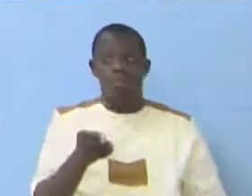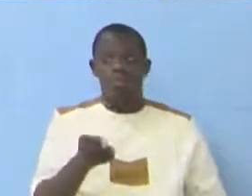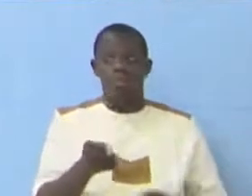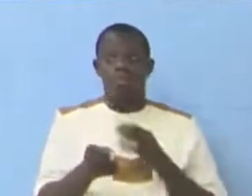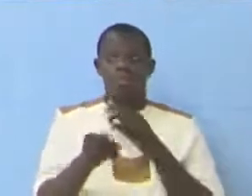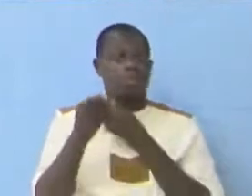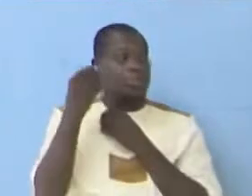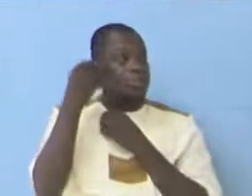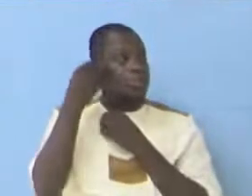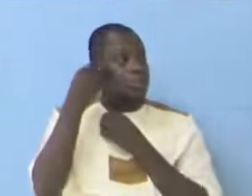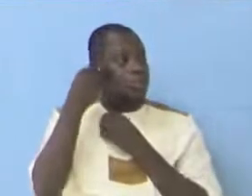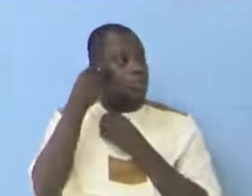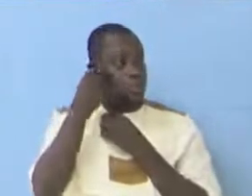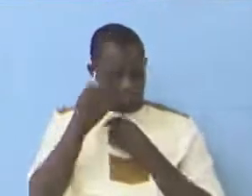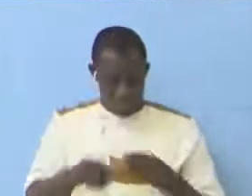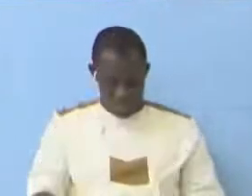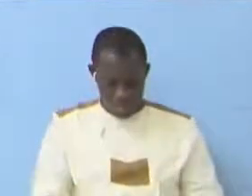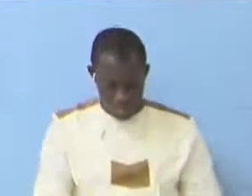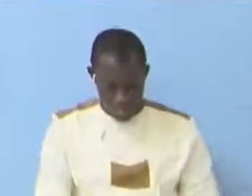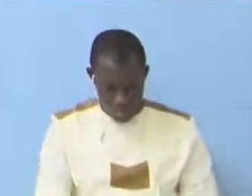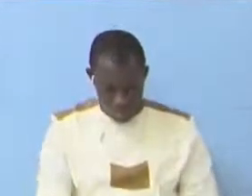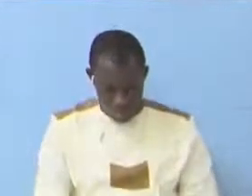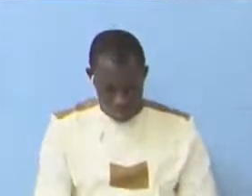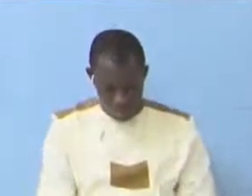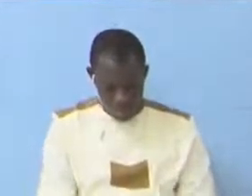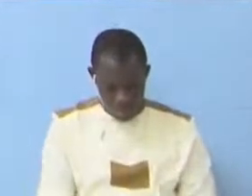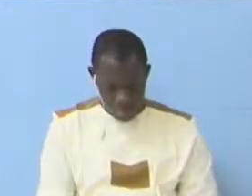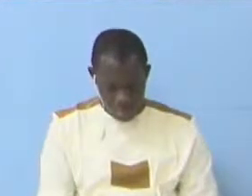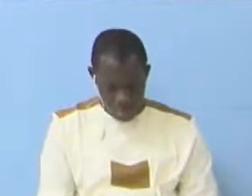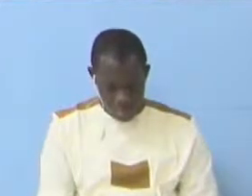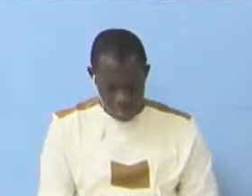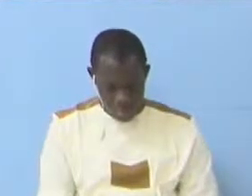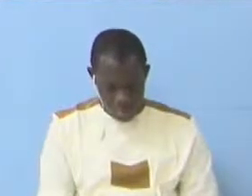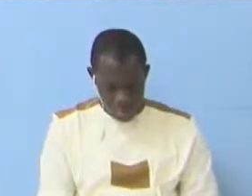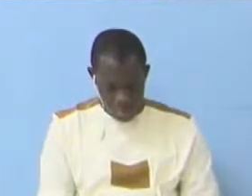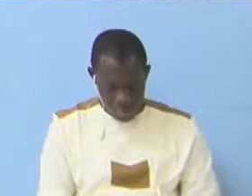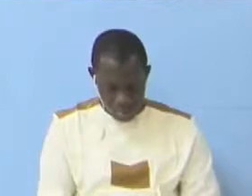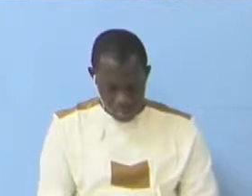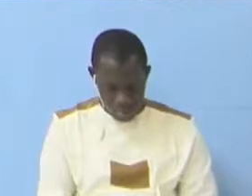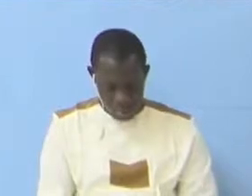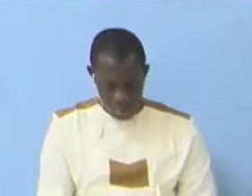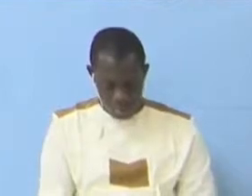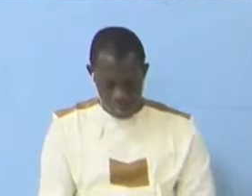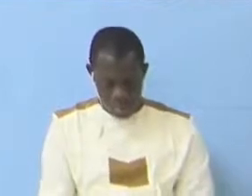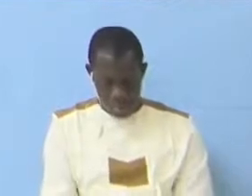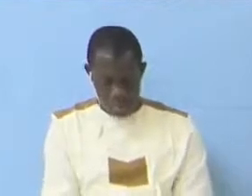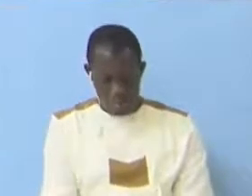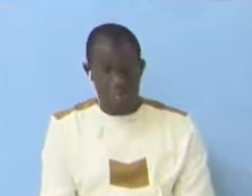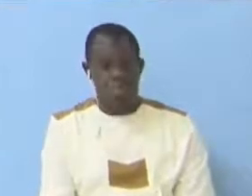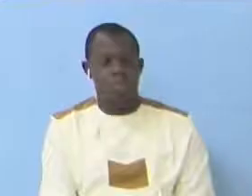Welcome back from the lunch break. Council, shall we continue when you're ready?